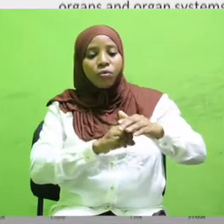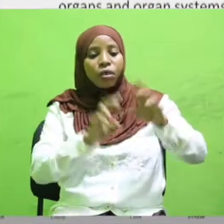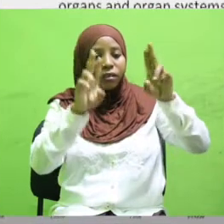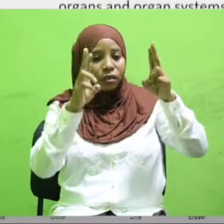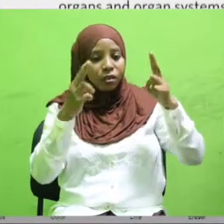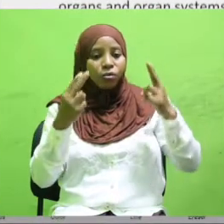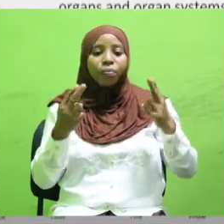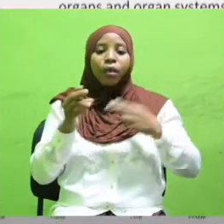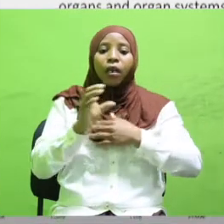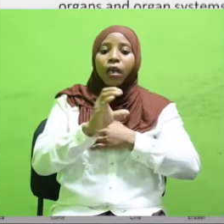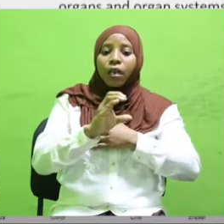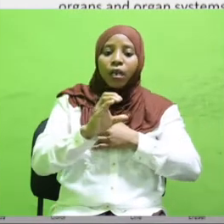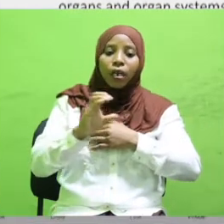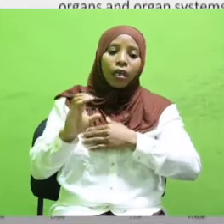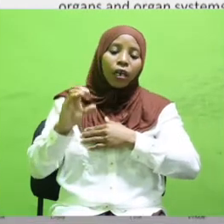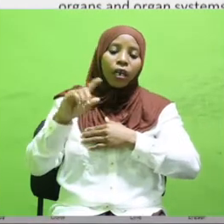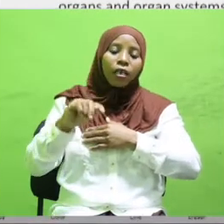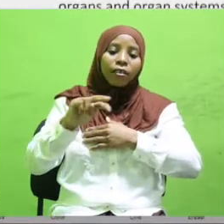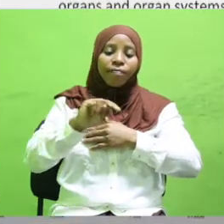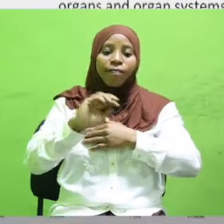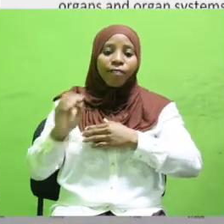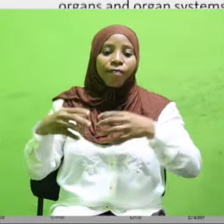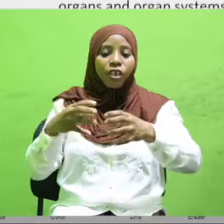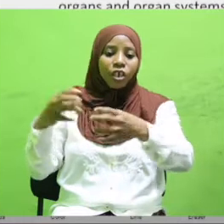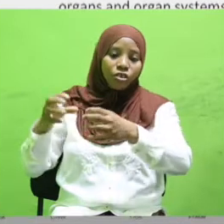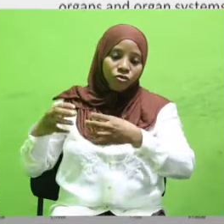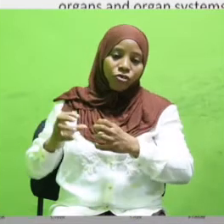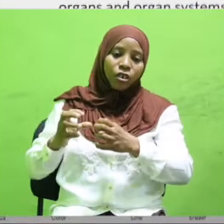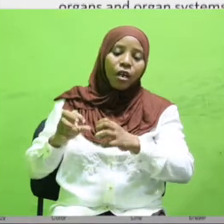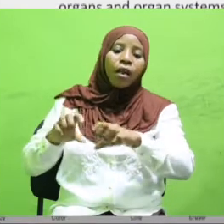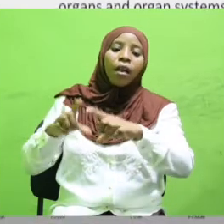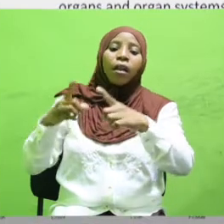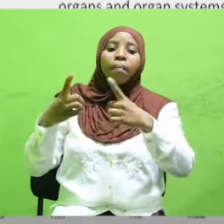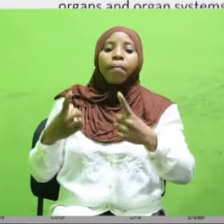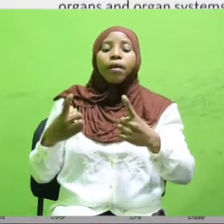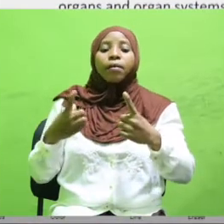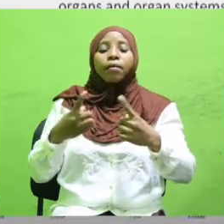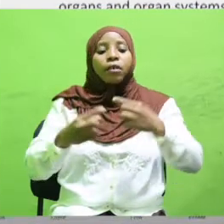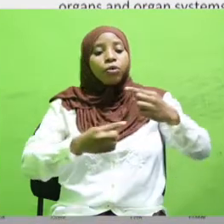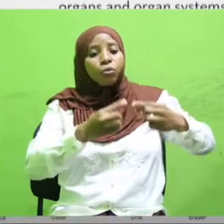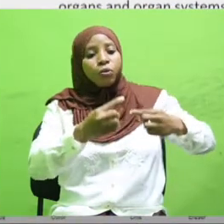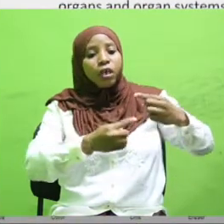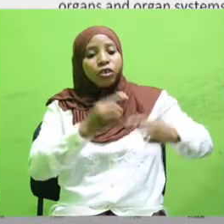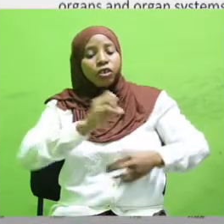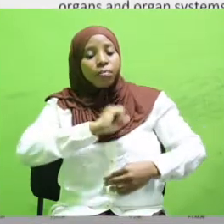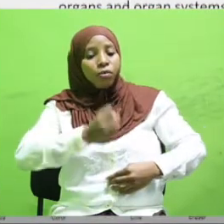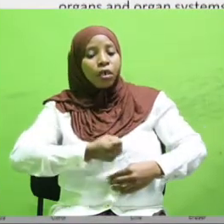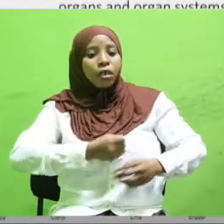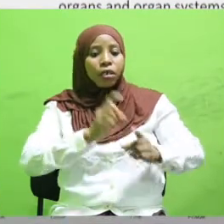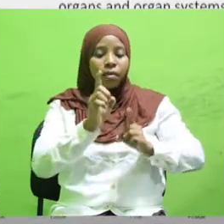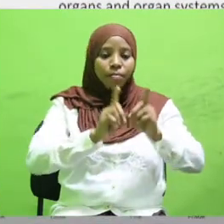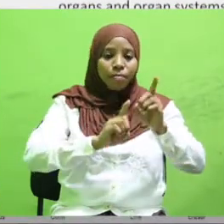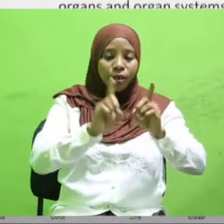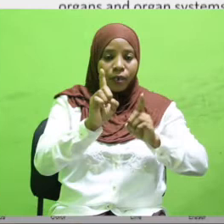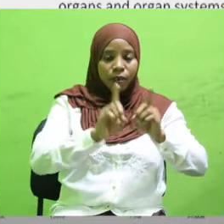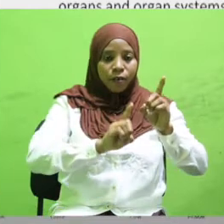under other kingdoms. So we're going to continue with kingdom fungi. So our first question is